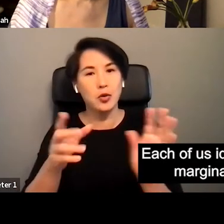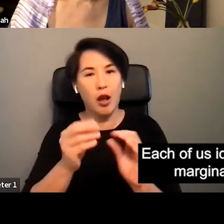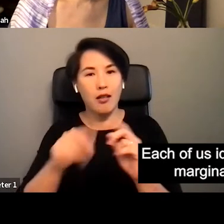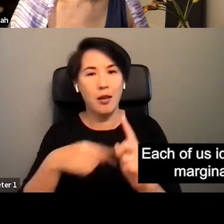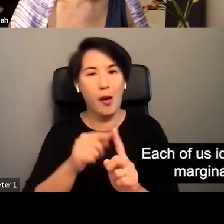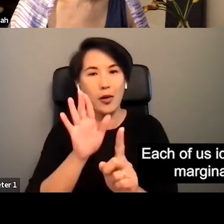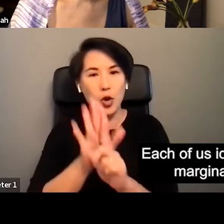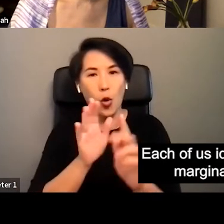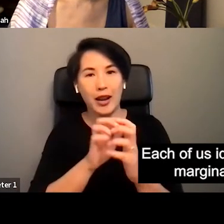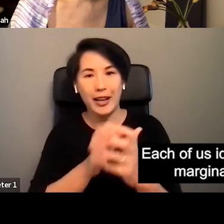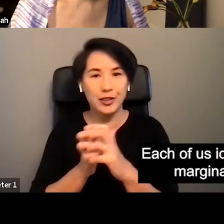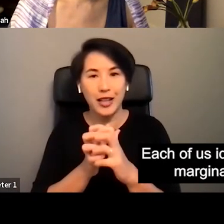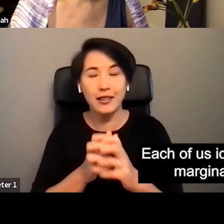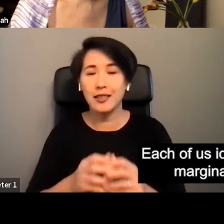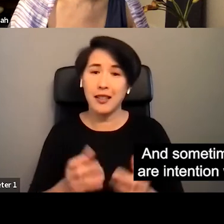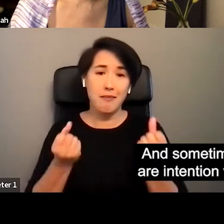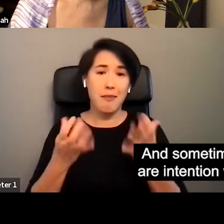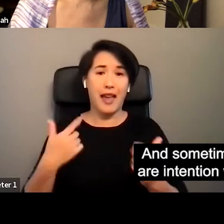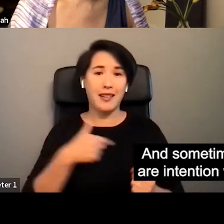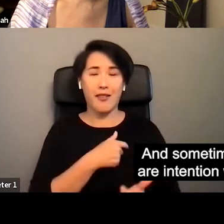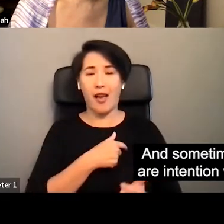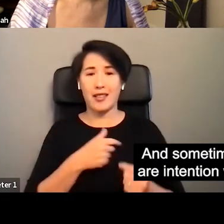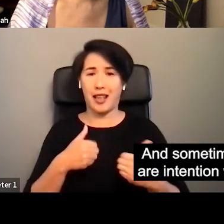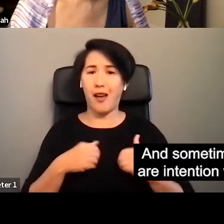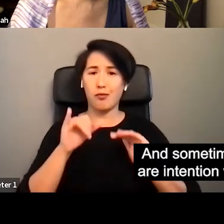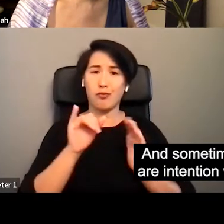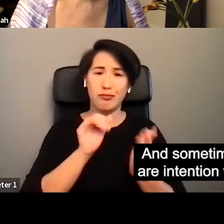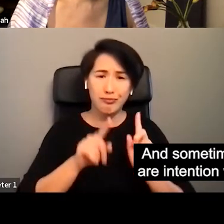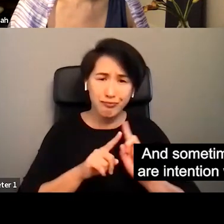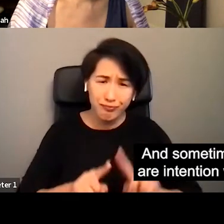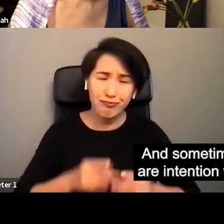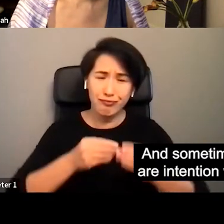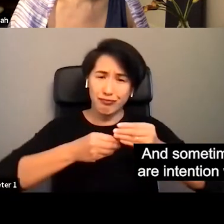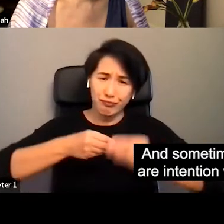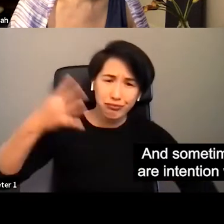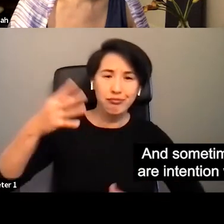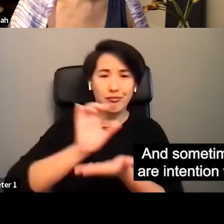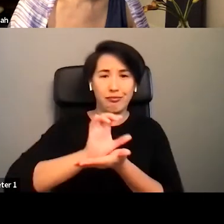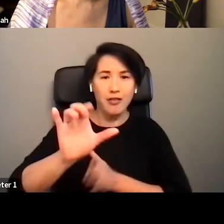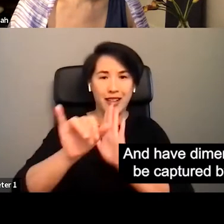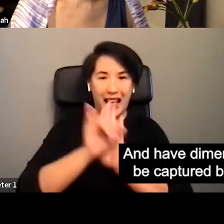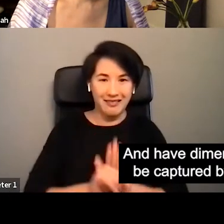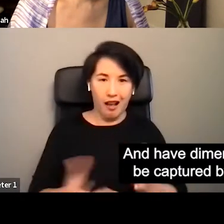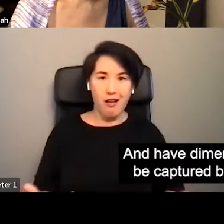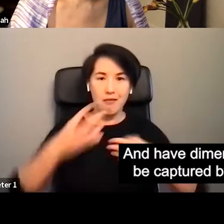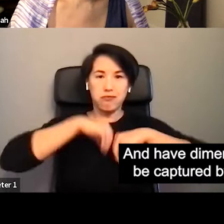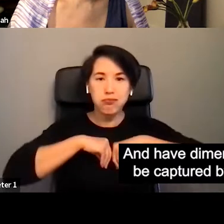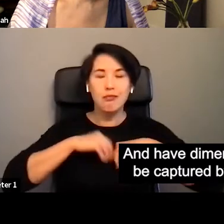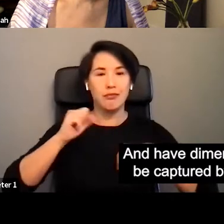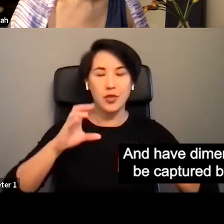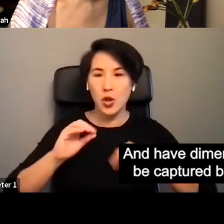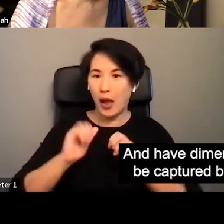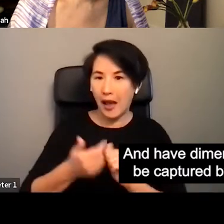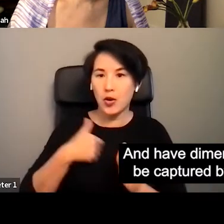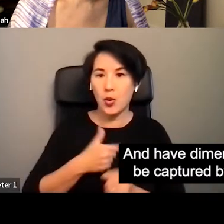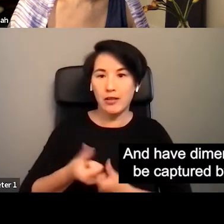us identify in multiply marginalized ways, and sometimes our identities are in tension with one another, and have dimensions